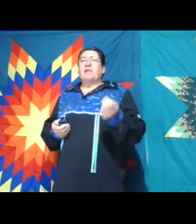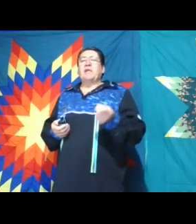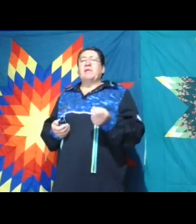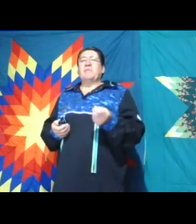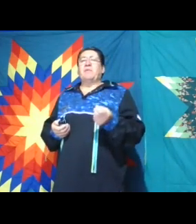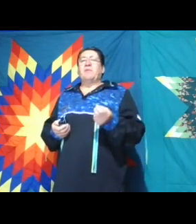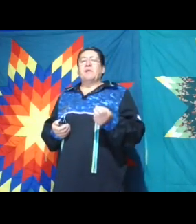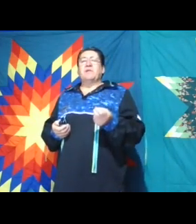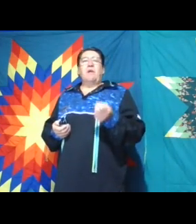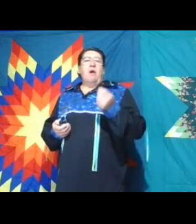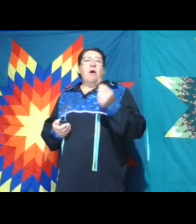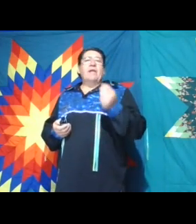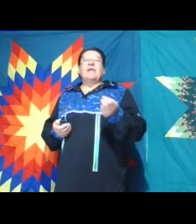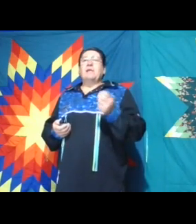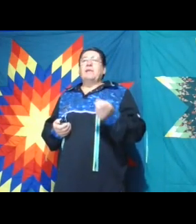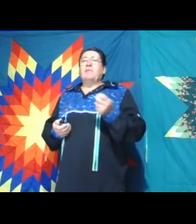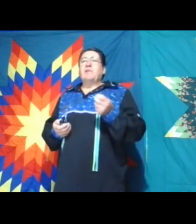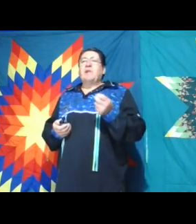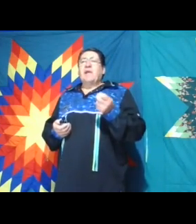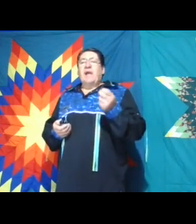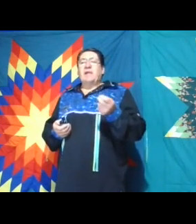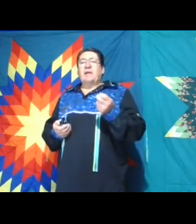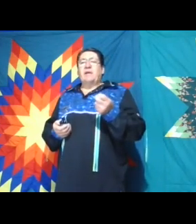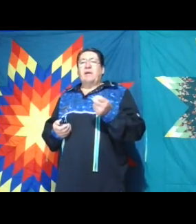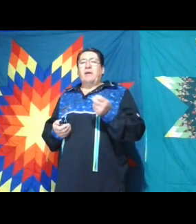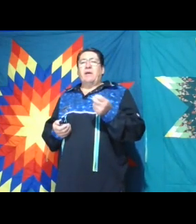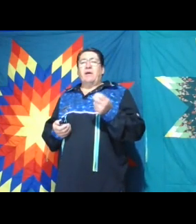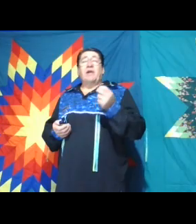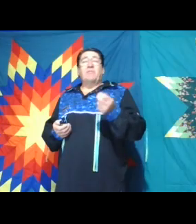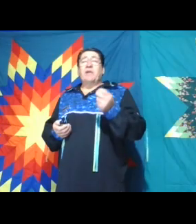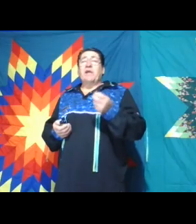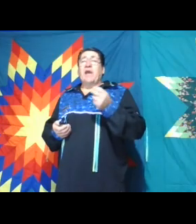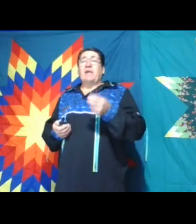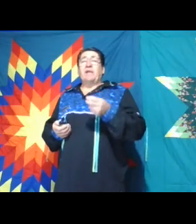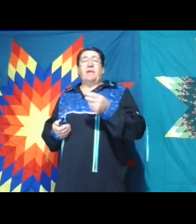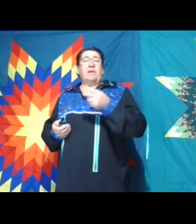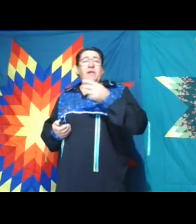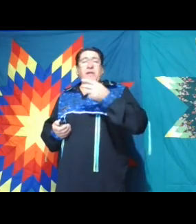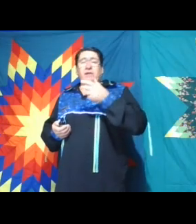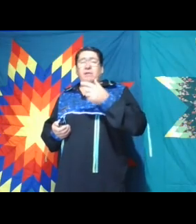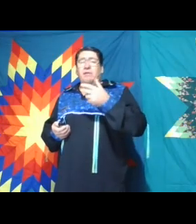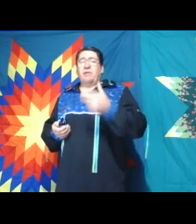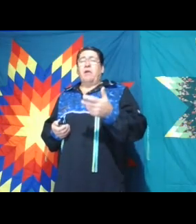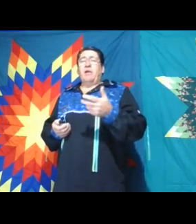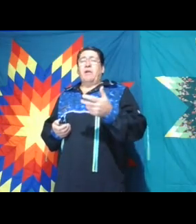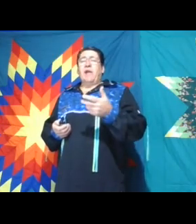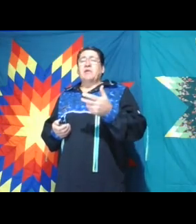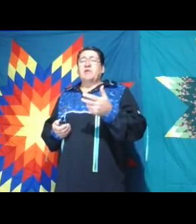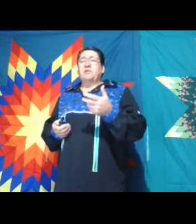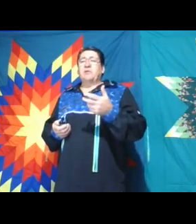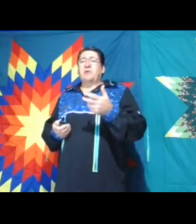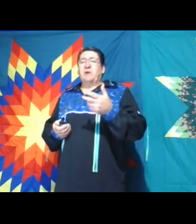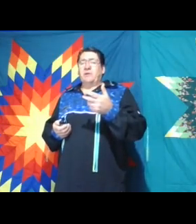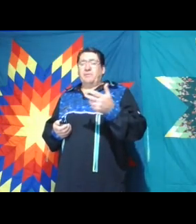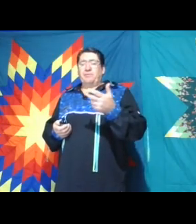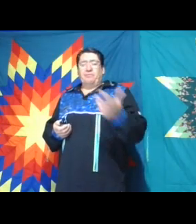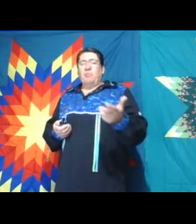that Indigenous focus. I did leave out the Canada, government of Canada, like their